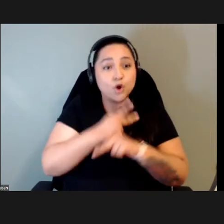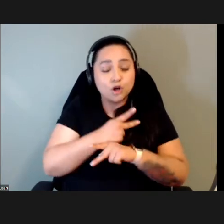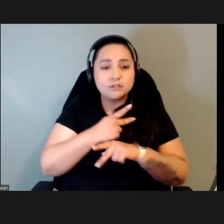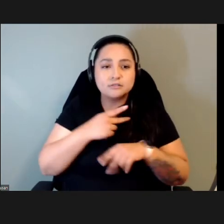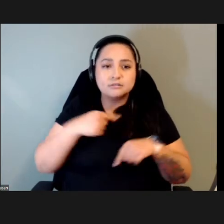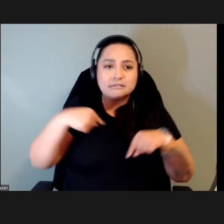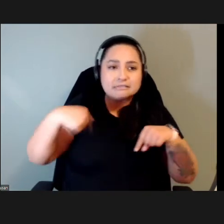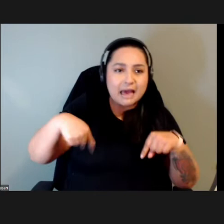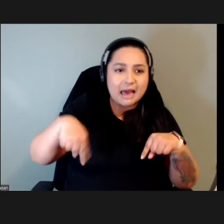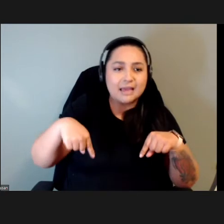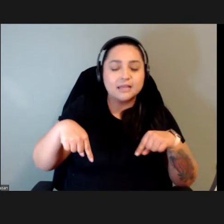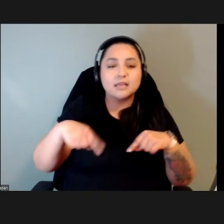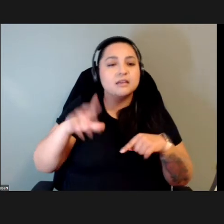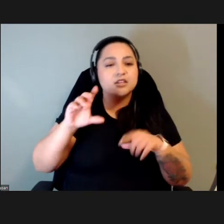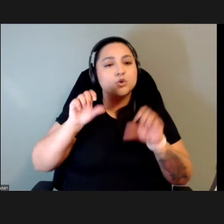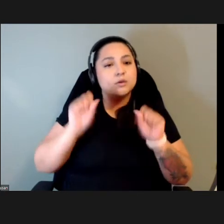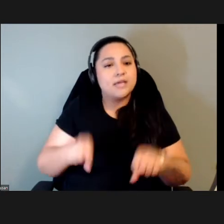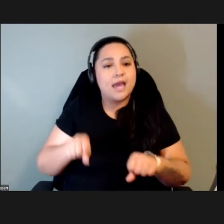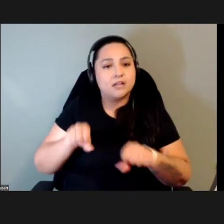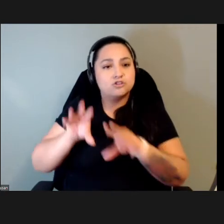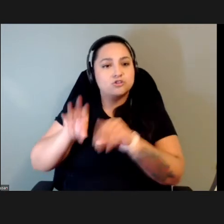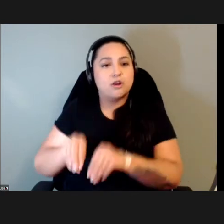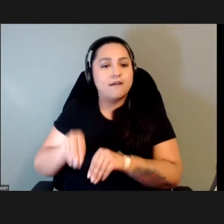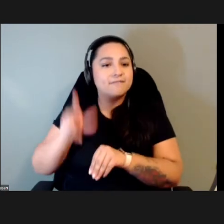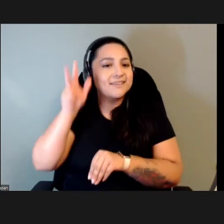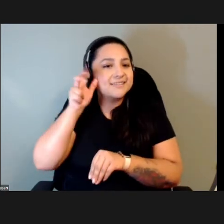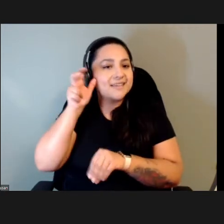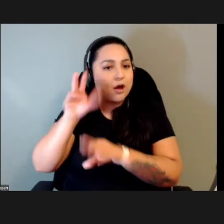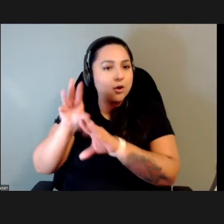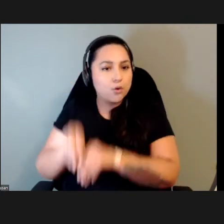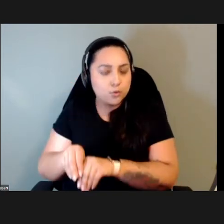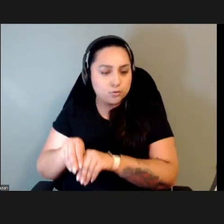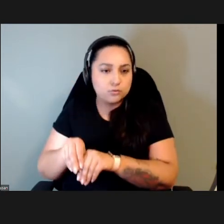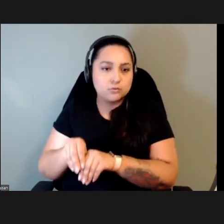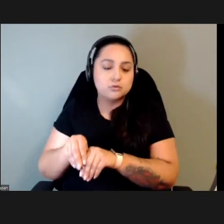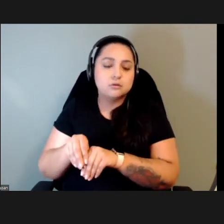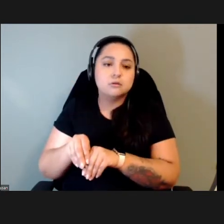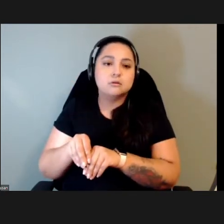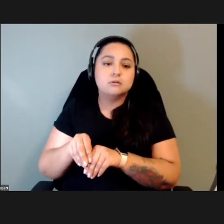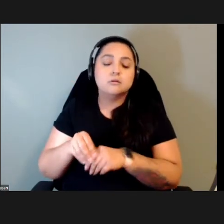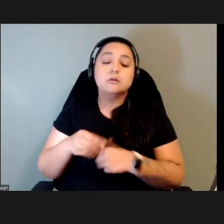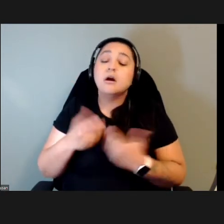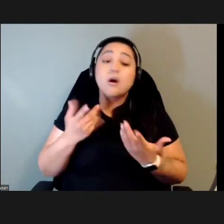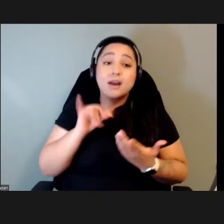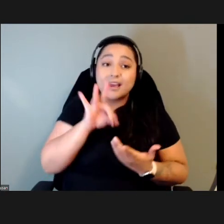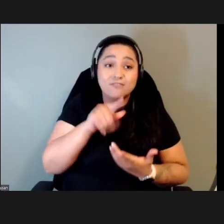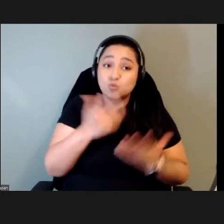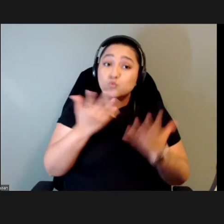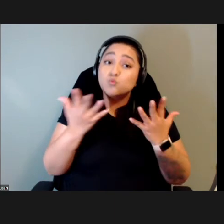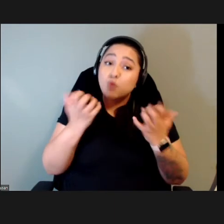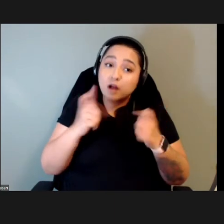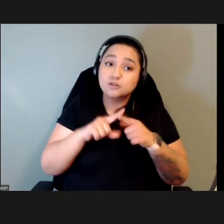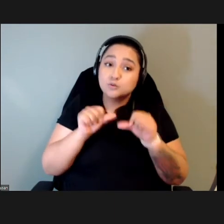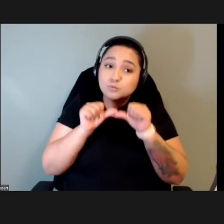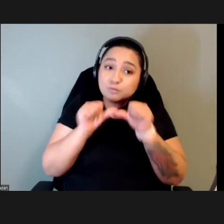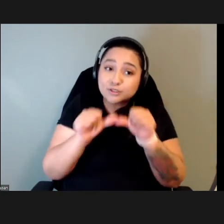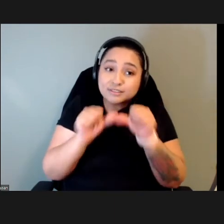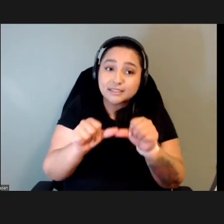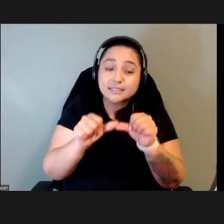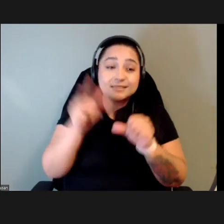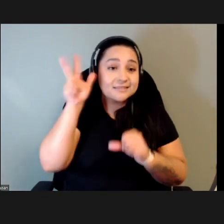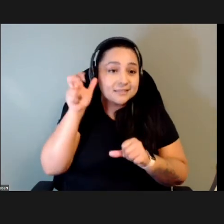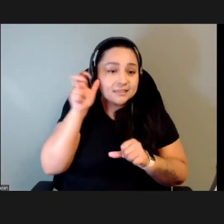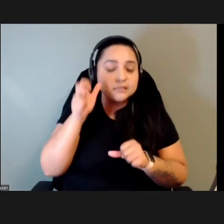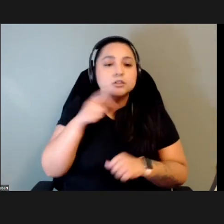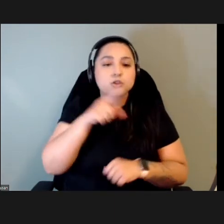to shut off their sound until I finish playing. Or if you wish to persist, To ground yourself by tapping or patting your